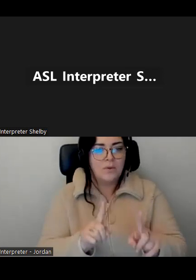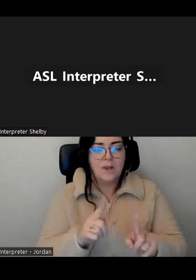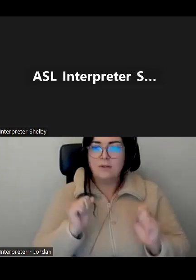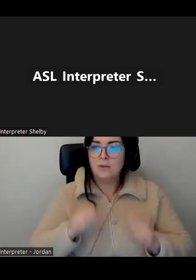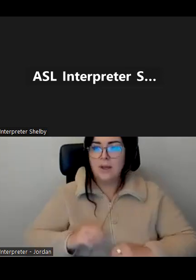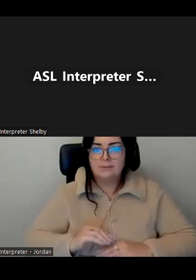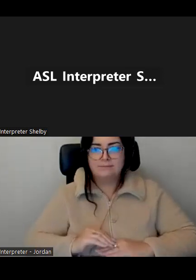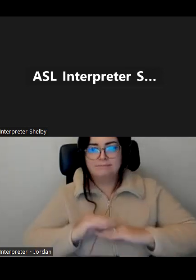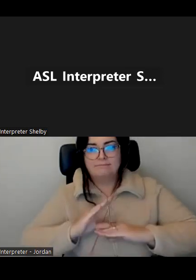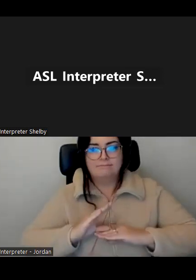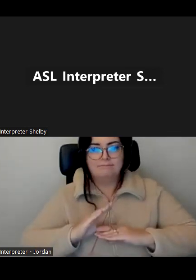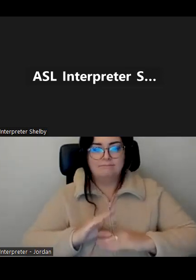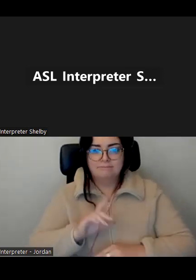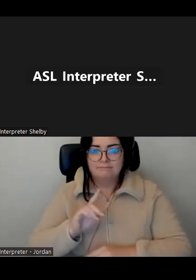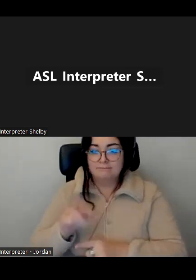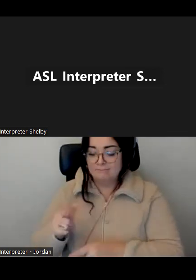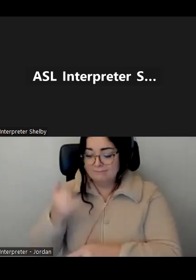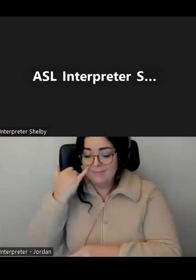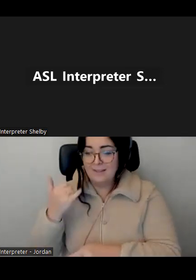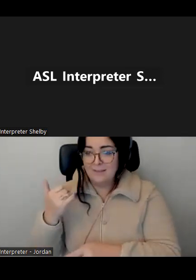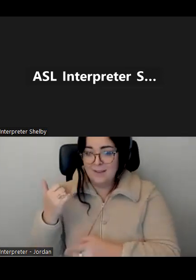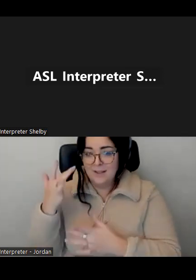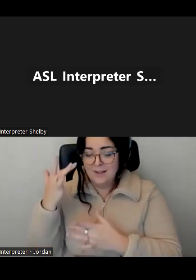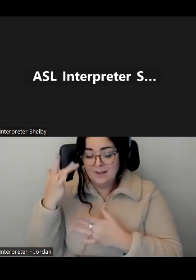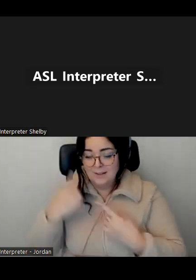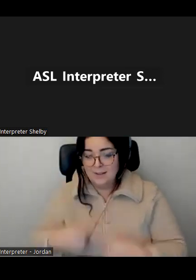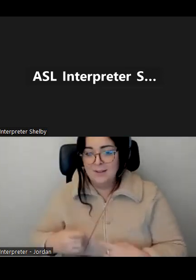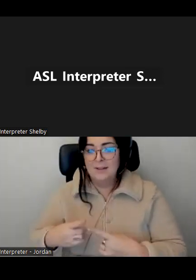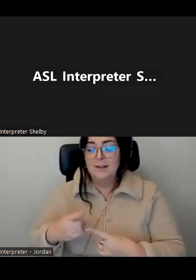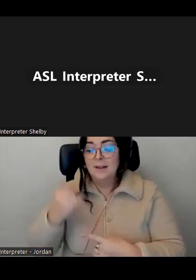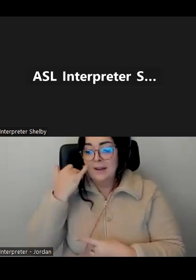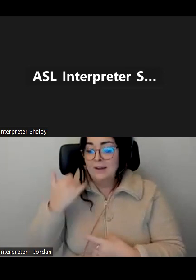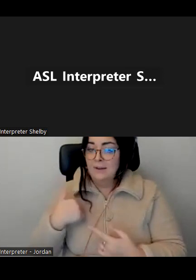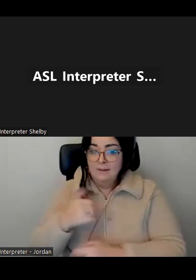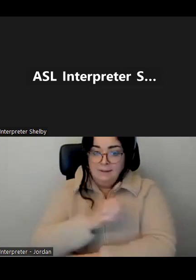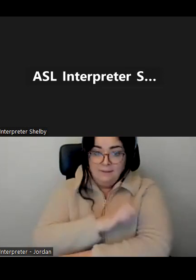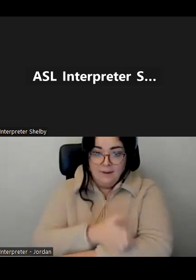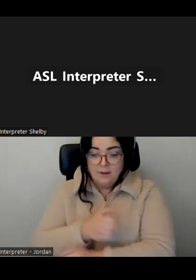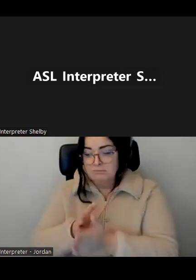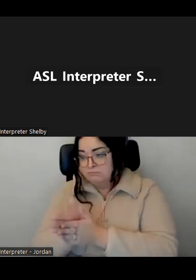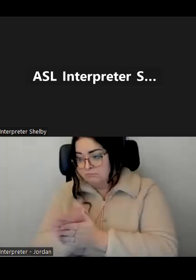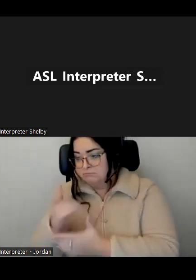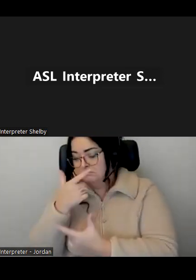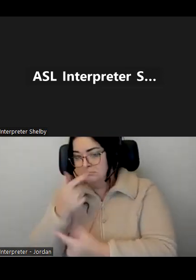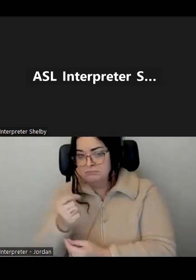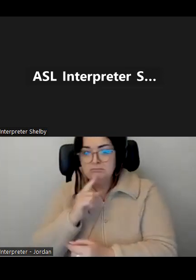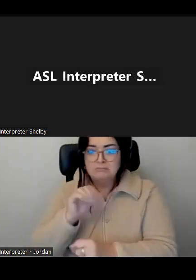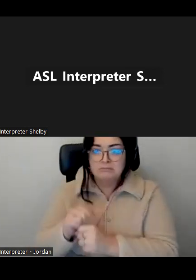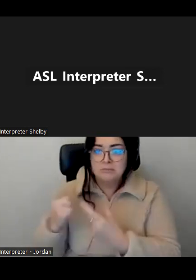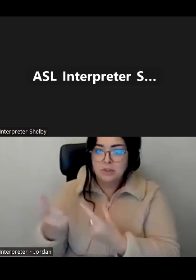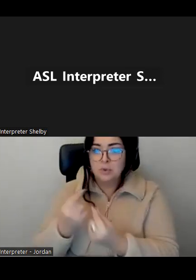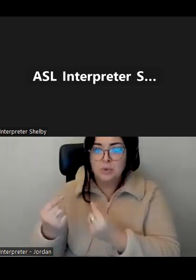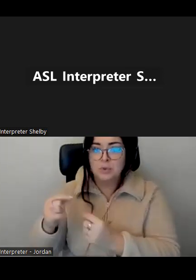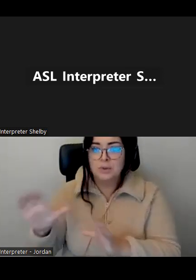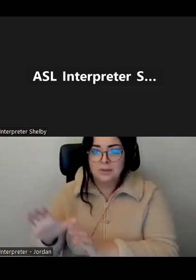major depression, if the individual even has the energy, the motivation, the interest to go out and do those things, it can